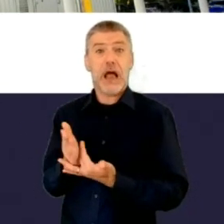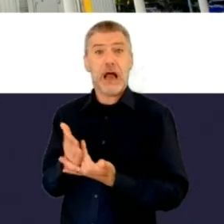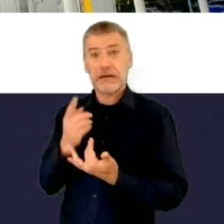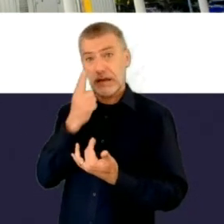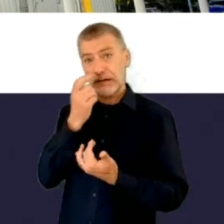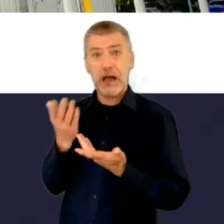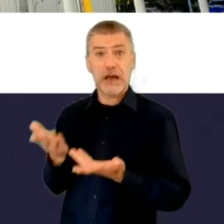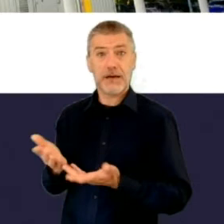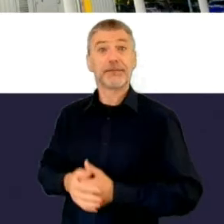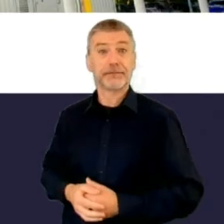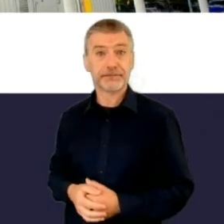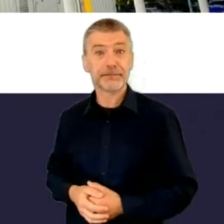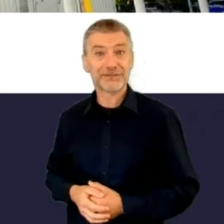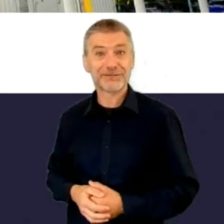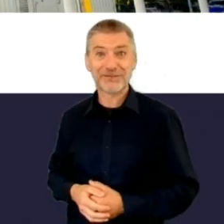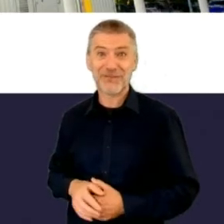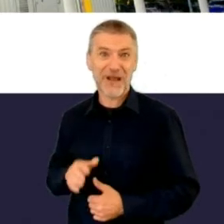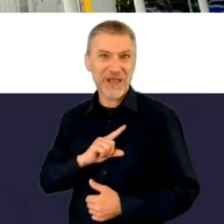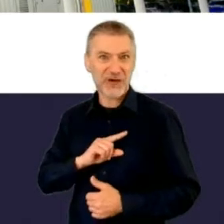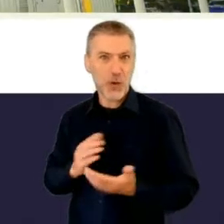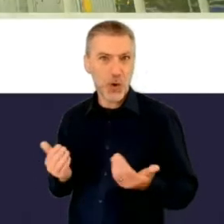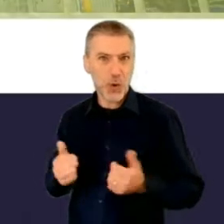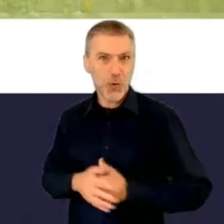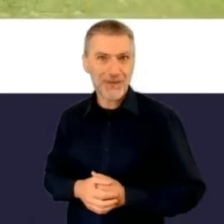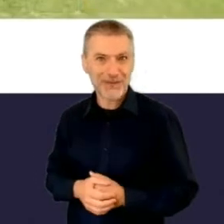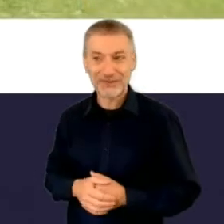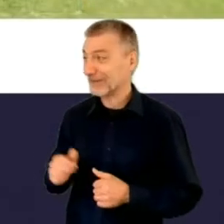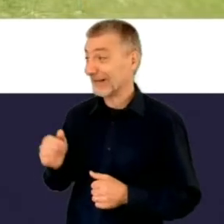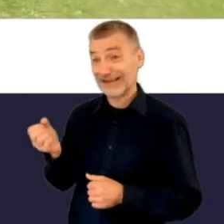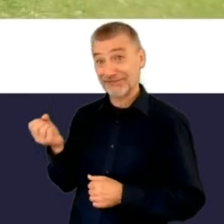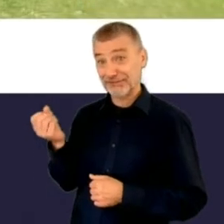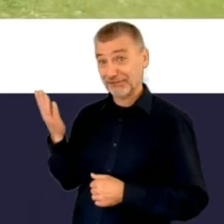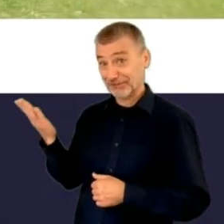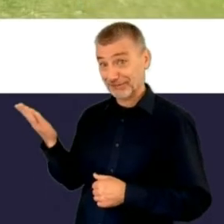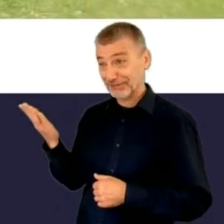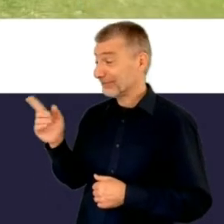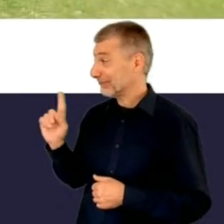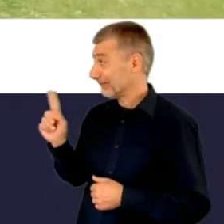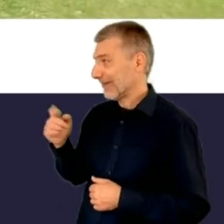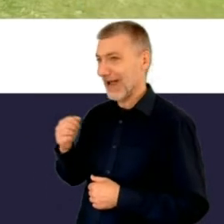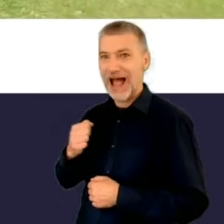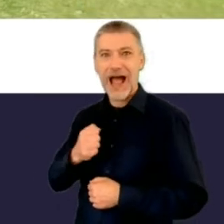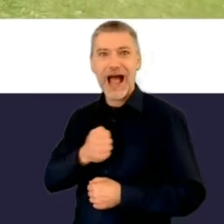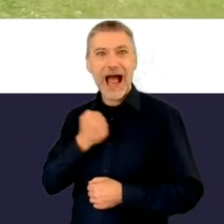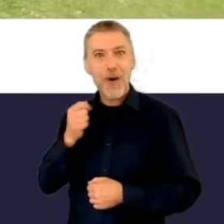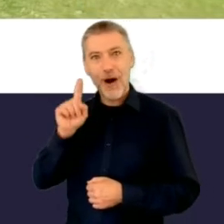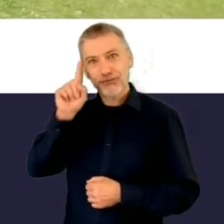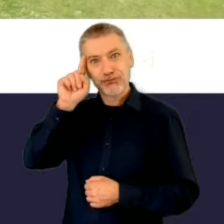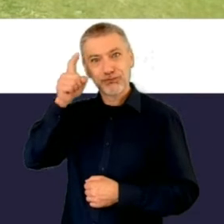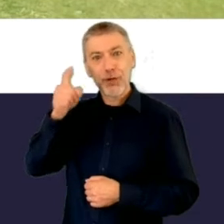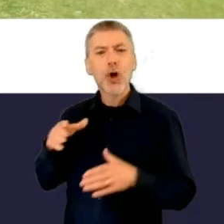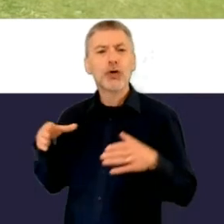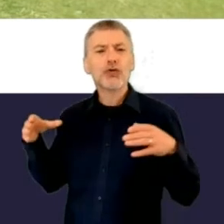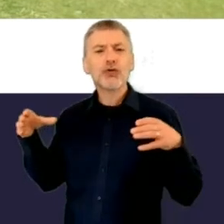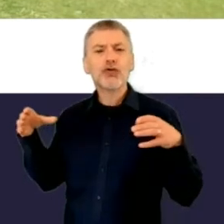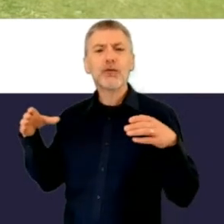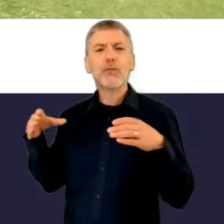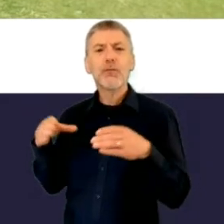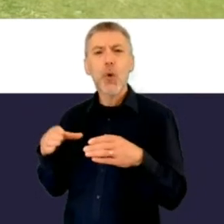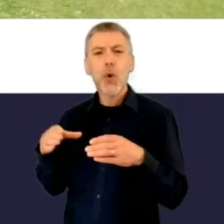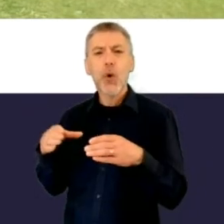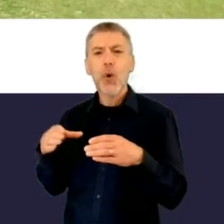second cool technology, go to the next slide, please, is our small compact nuclear